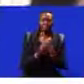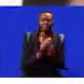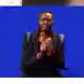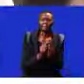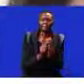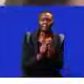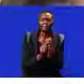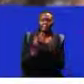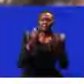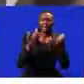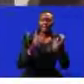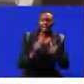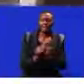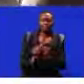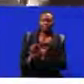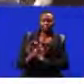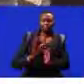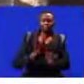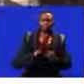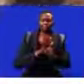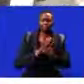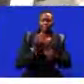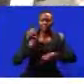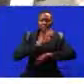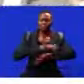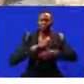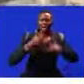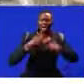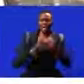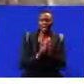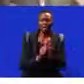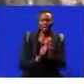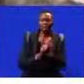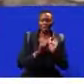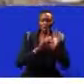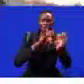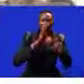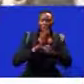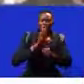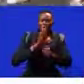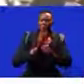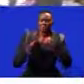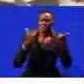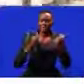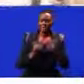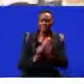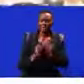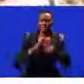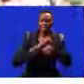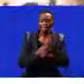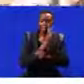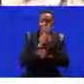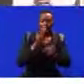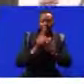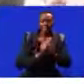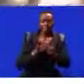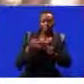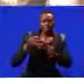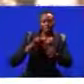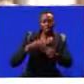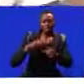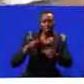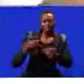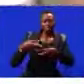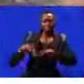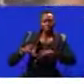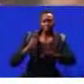pacho kae oseweyo ka ng'eny skunde ni kod gowi ma korgi lach gino moro chuno gi mondo gimany yore mamoko